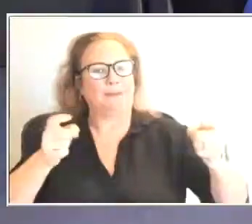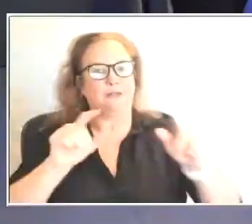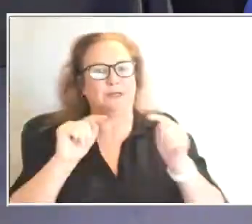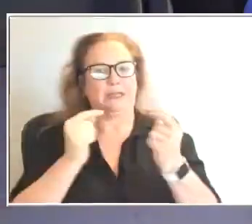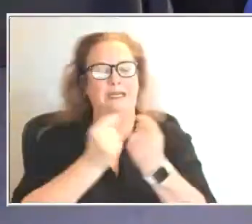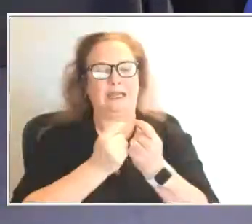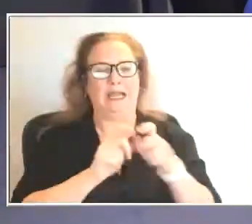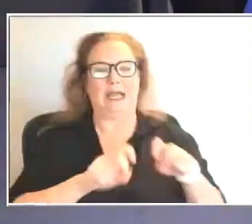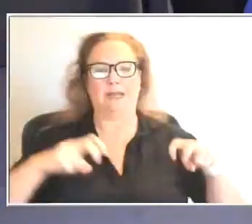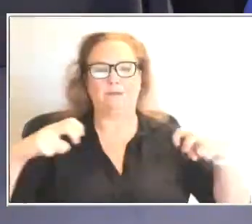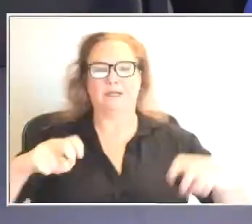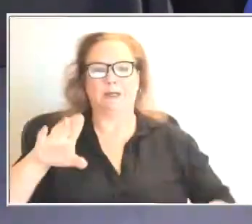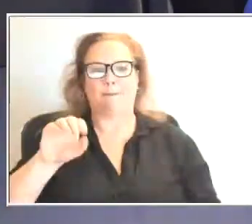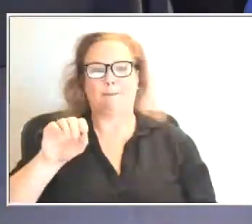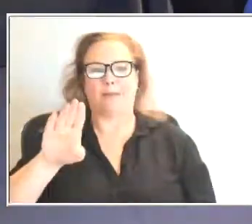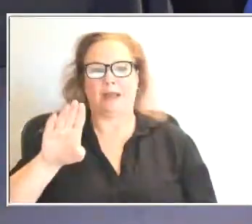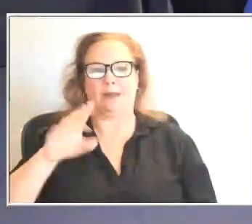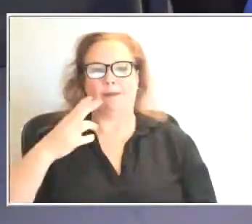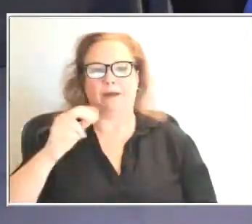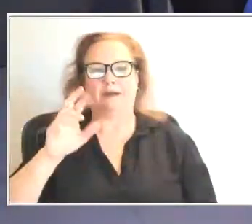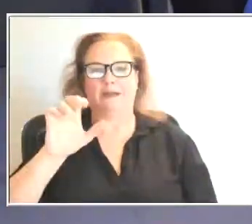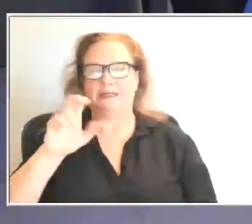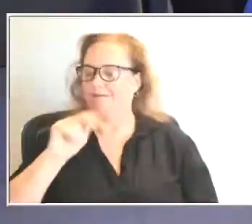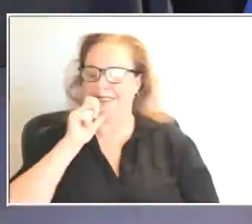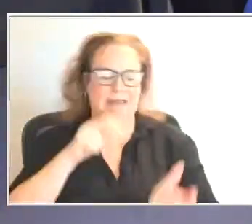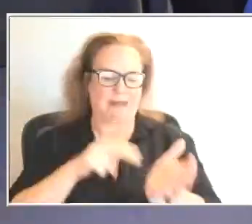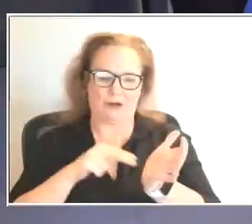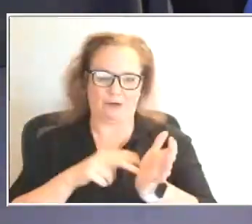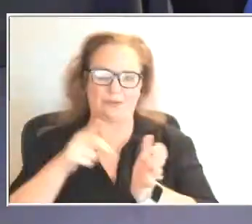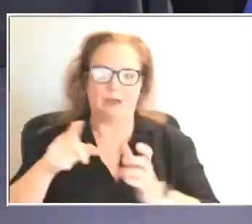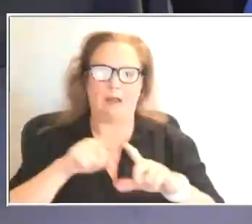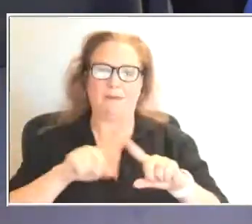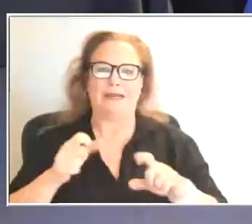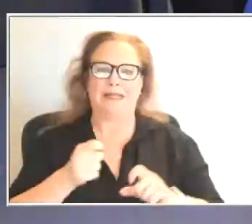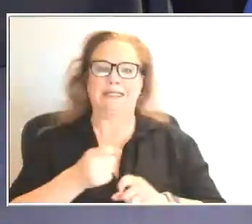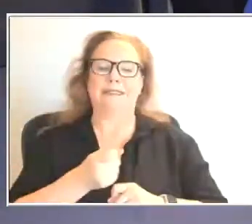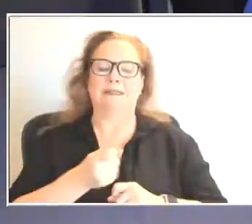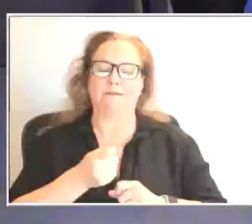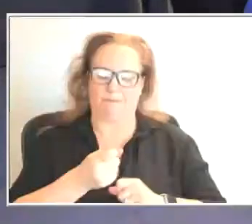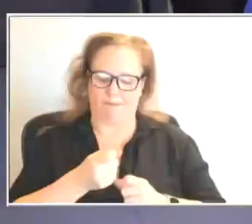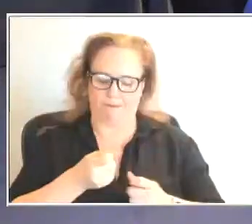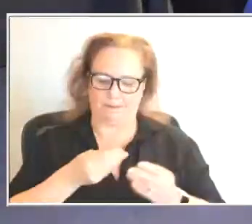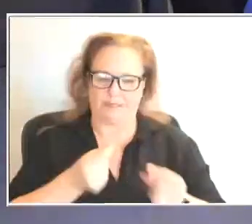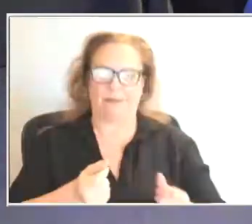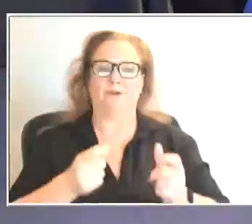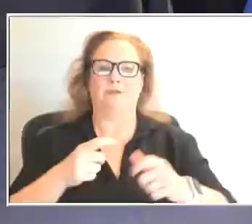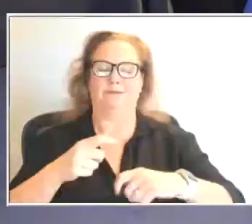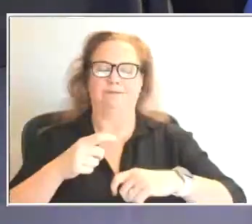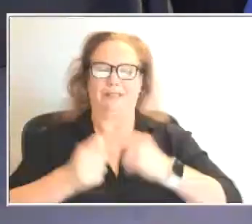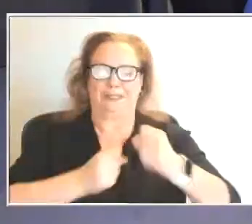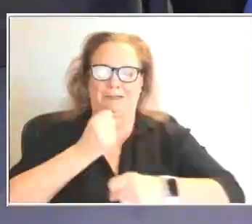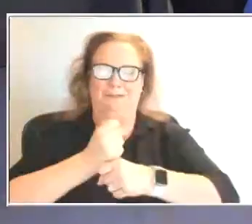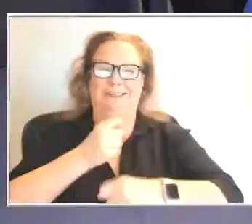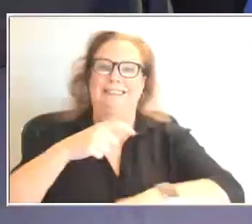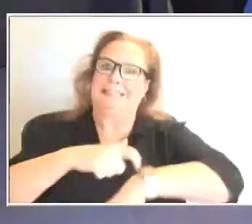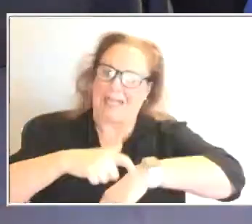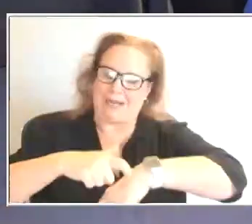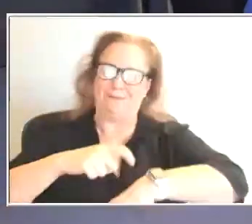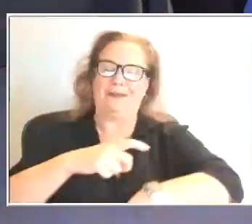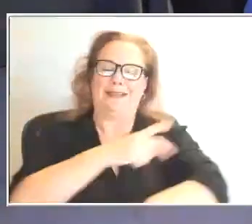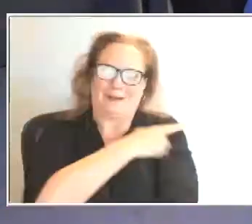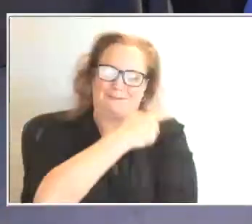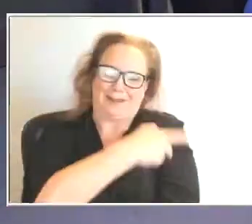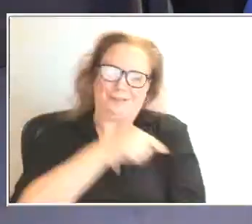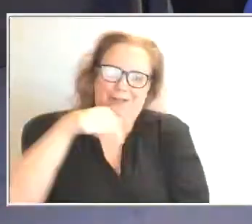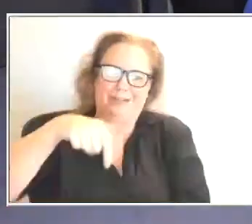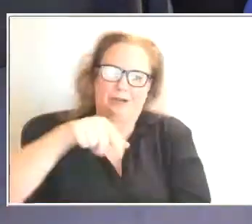next to Bob Harrison. He's not a nurse, but he's spent quite a bit of time as a patient here at our health system. Bob, we want to hear